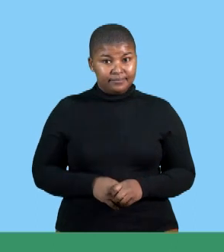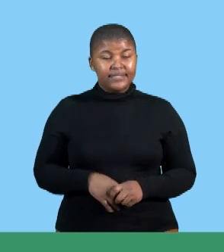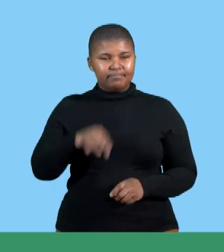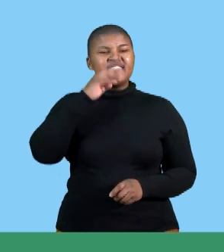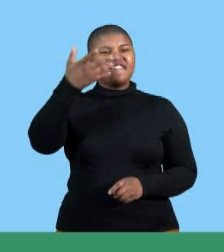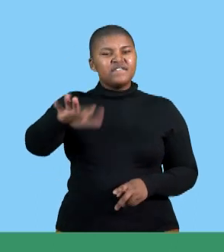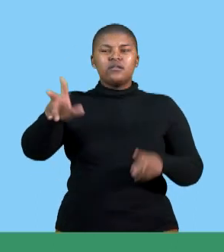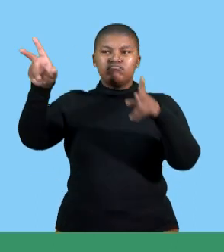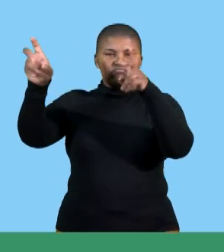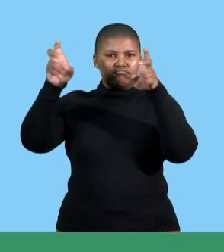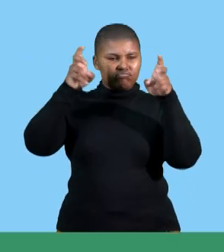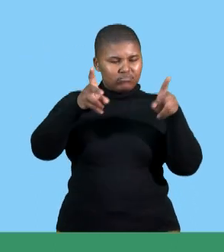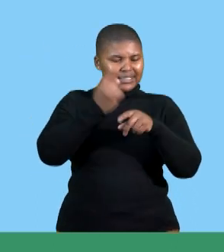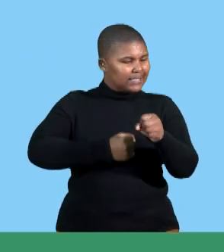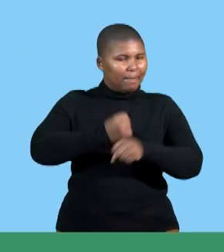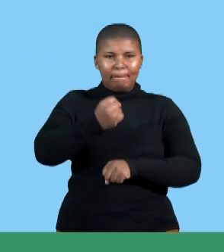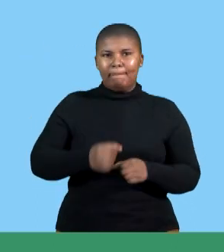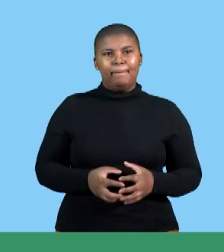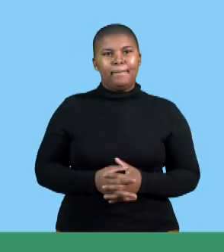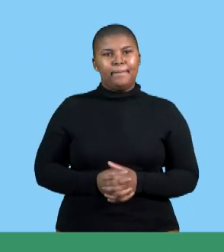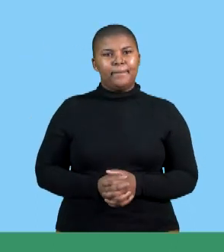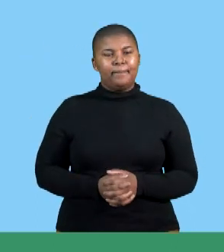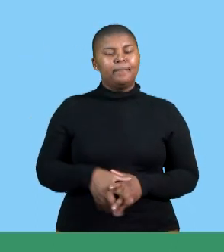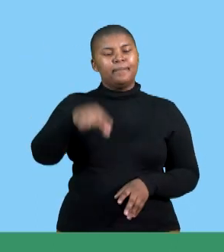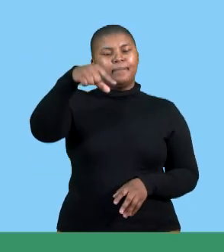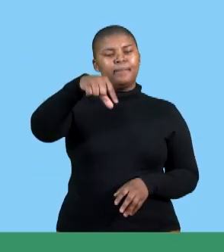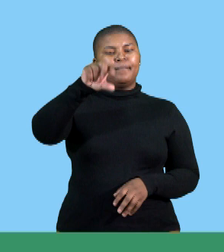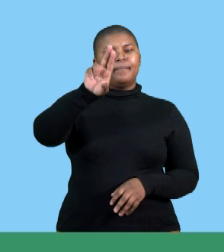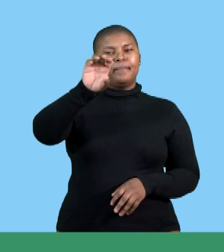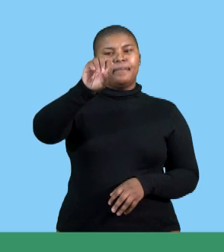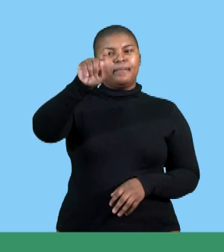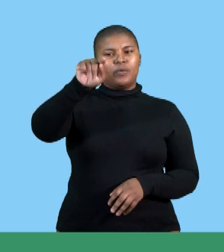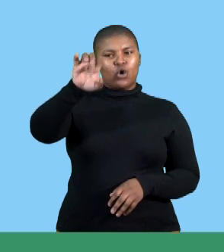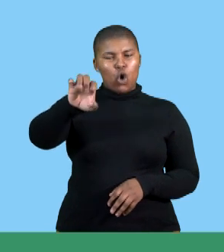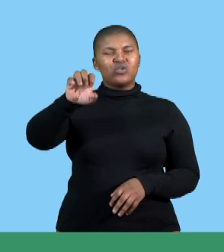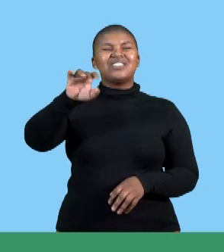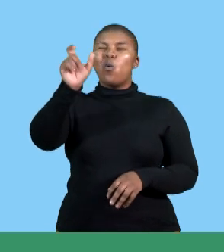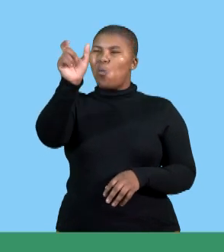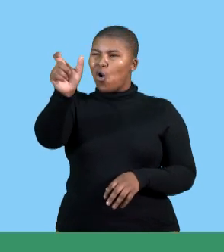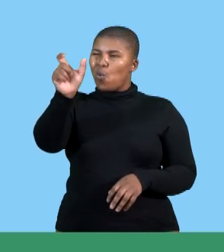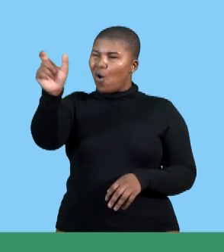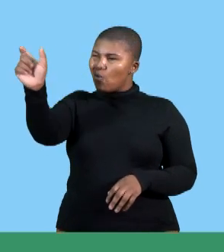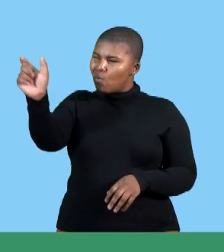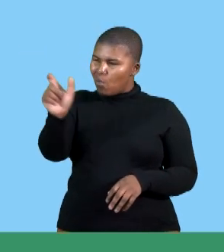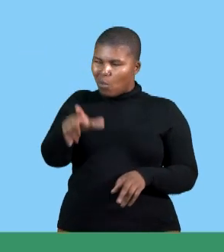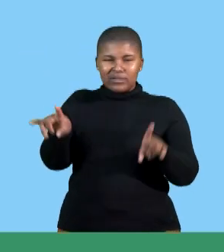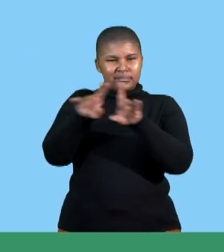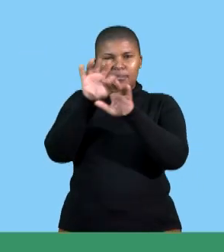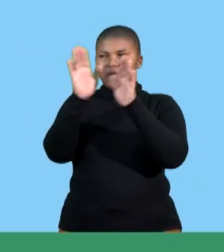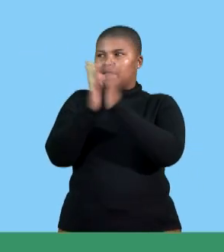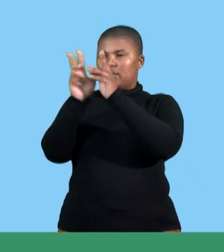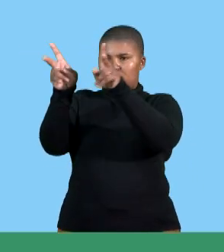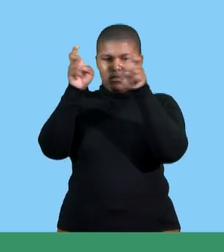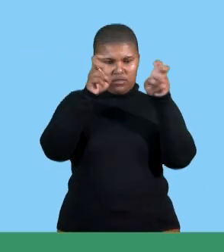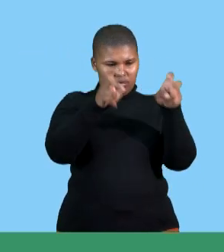Can you see? It was taken as is. It's a quote. Quote taken word for word from